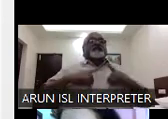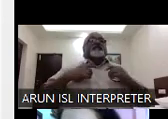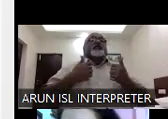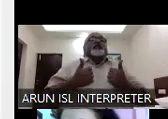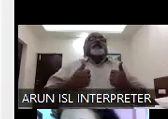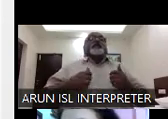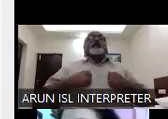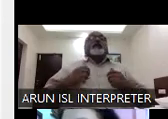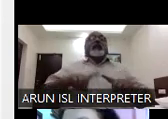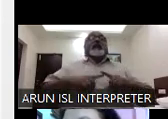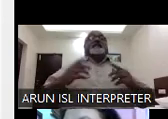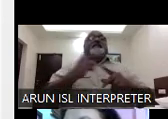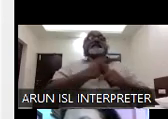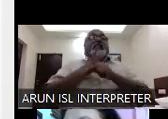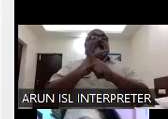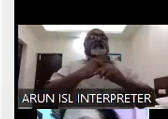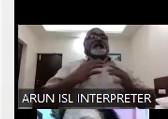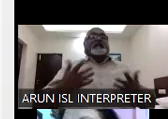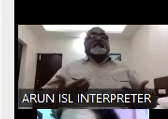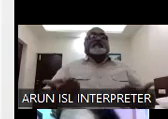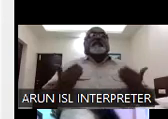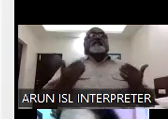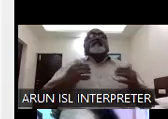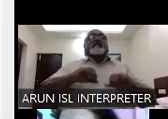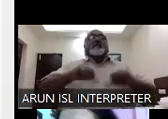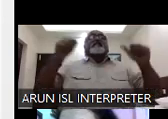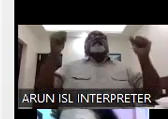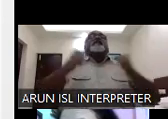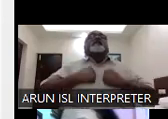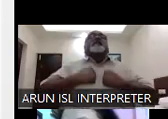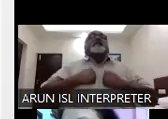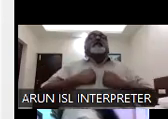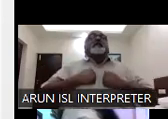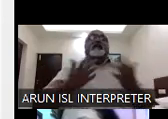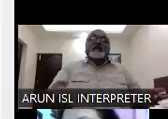take care of their lives, and they are able to survive on their own.